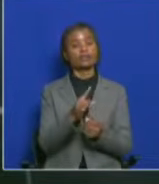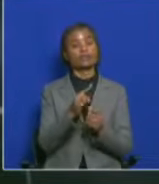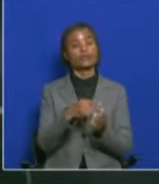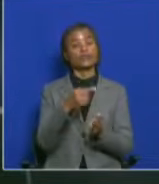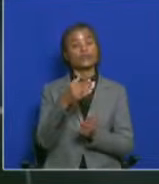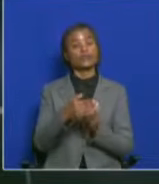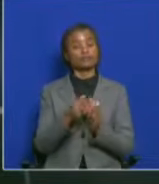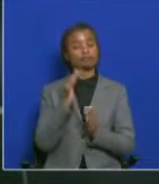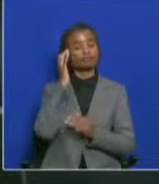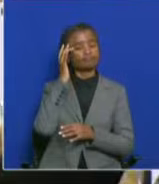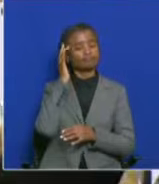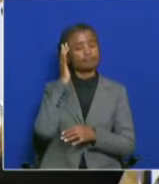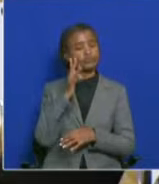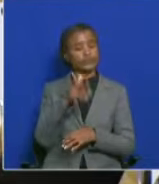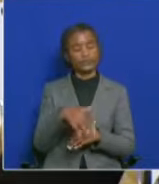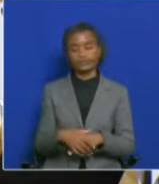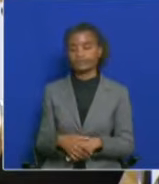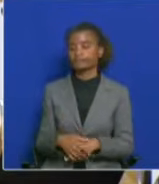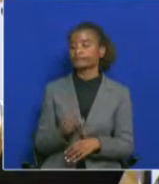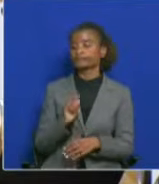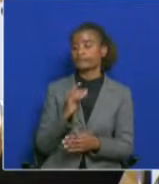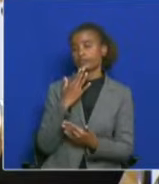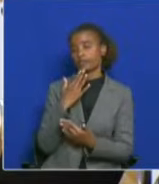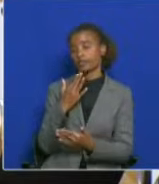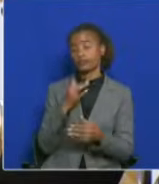Let's continue then. Thank you.